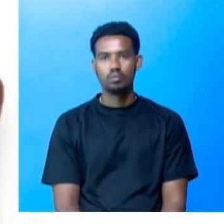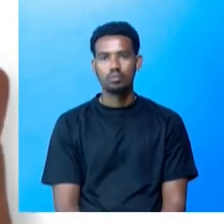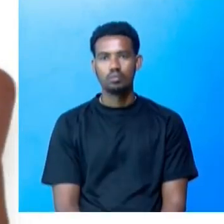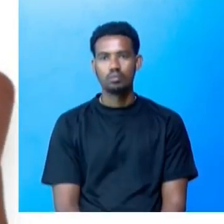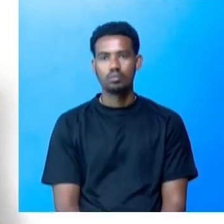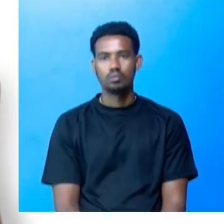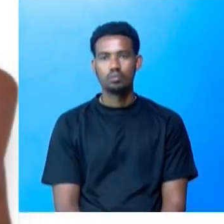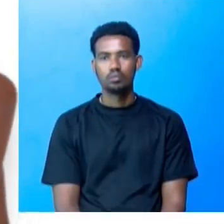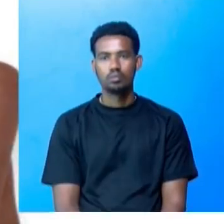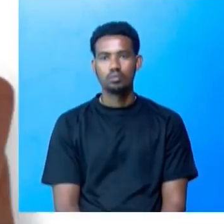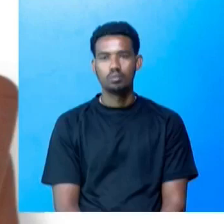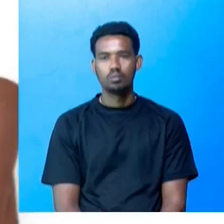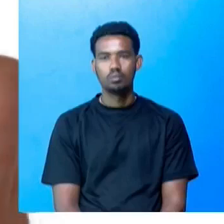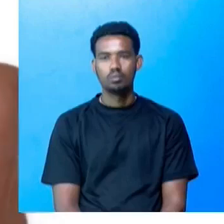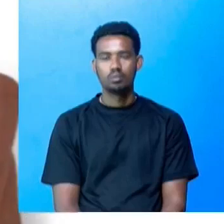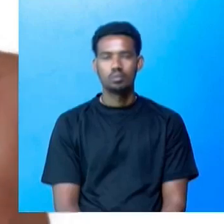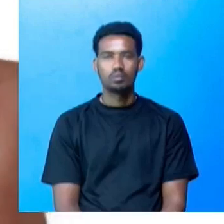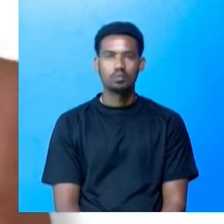her.